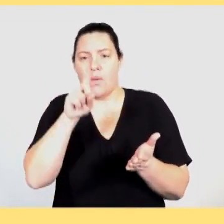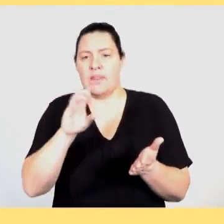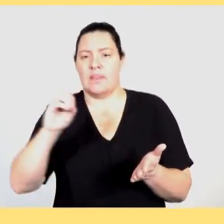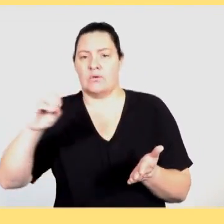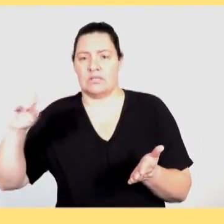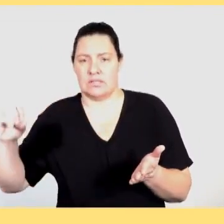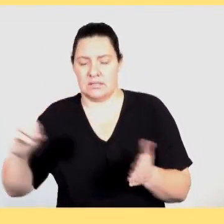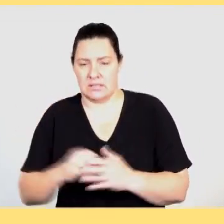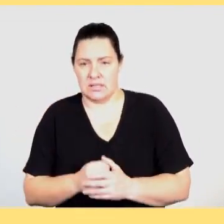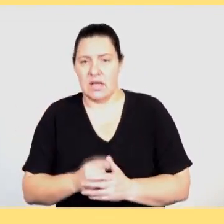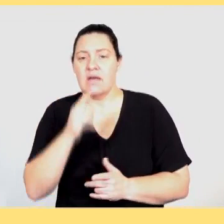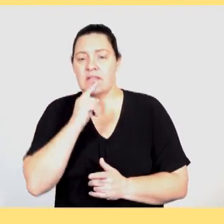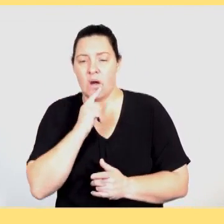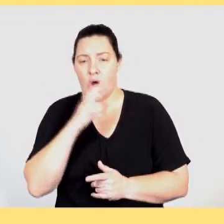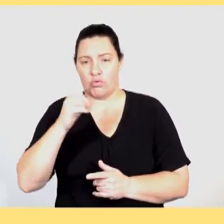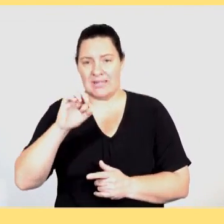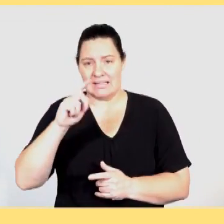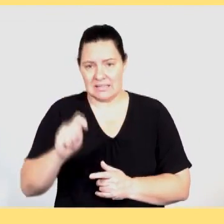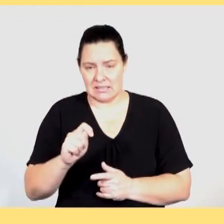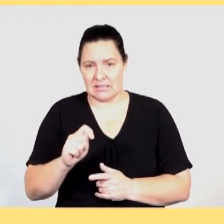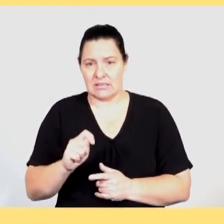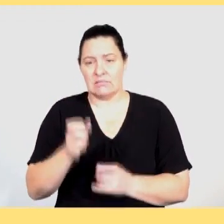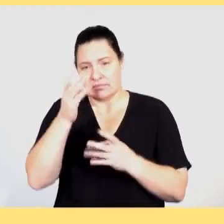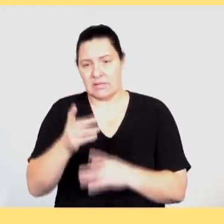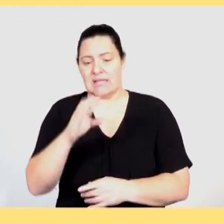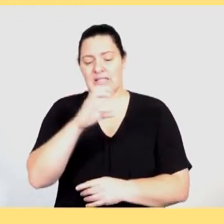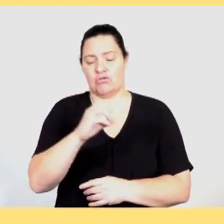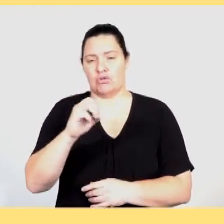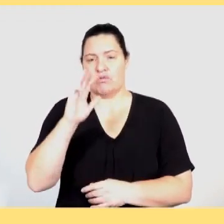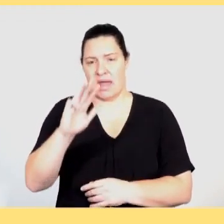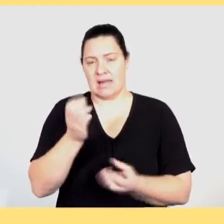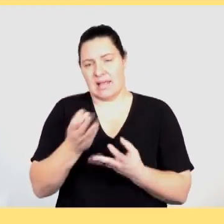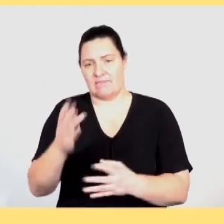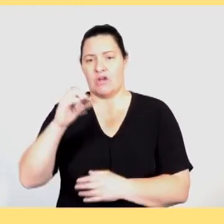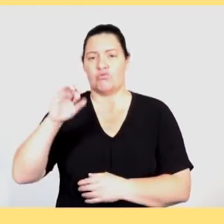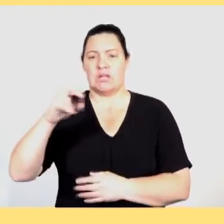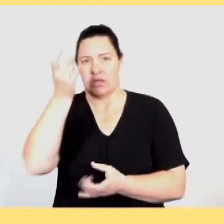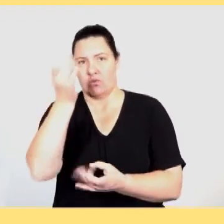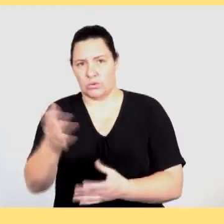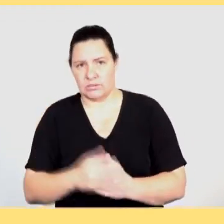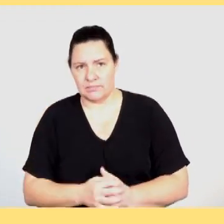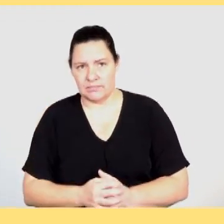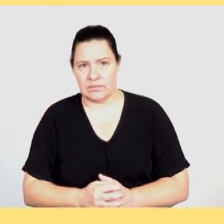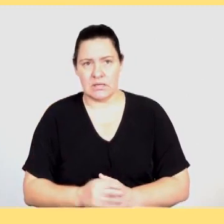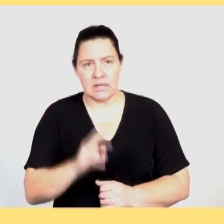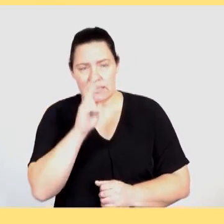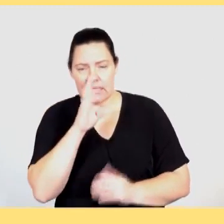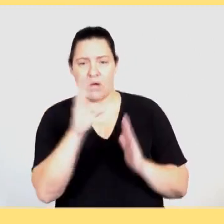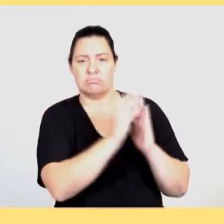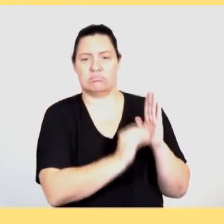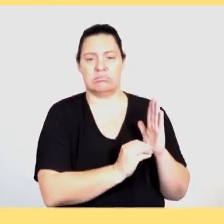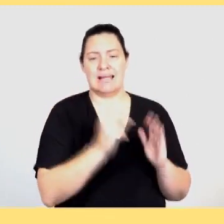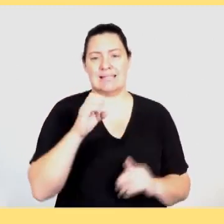1,000. And we then issued a credit note number 009. Let us now quickly see how we would record